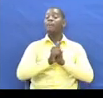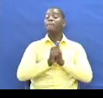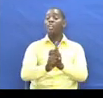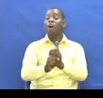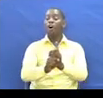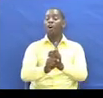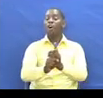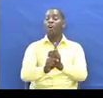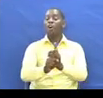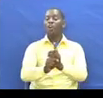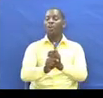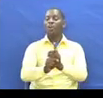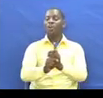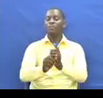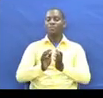diagrams below.